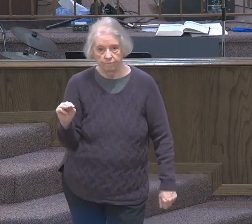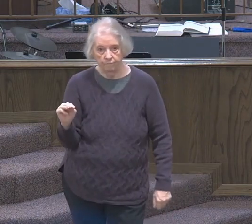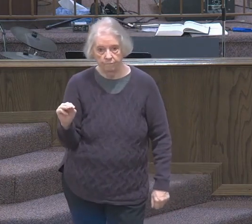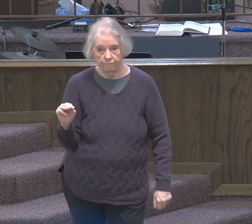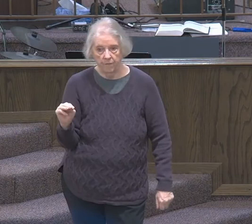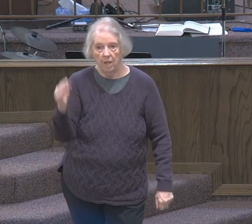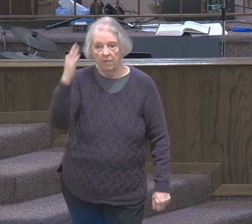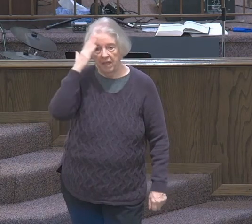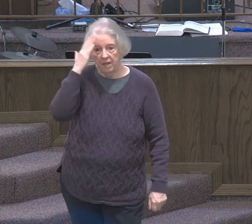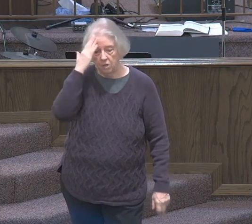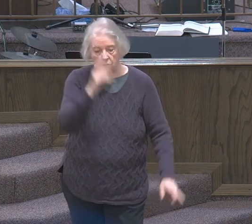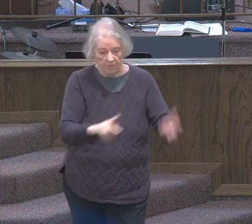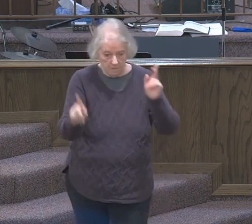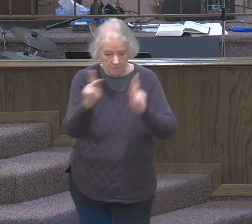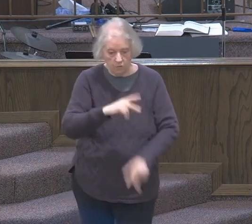the people knew that.